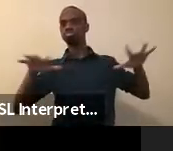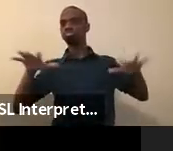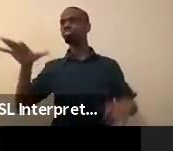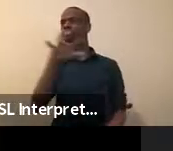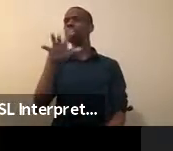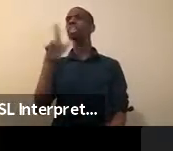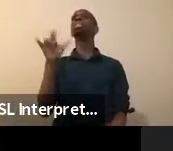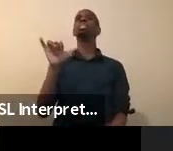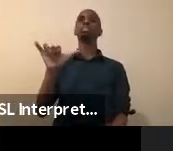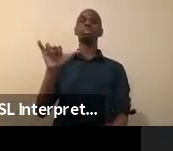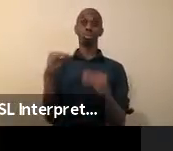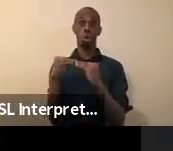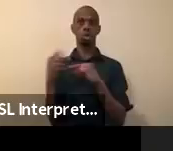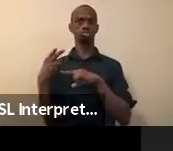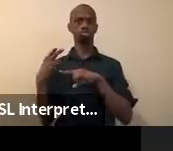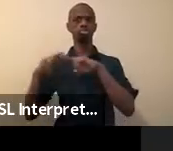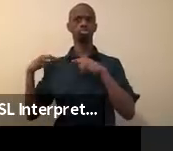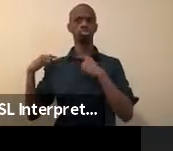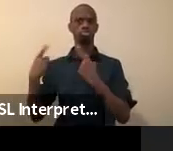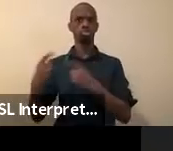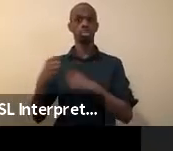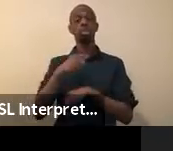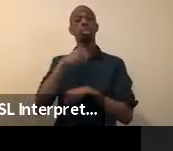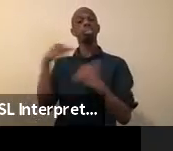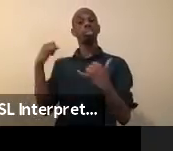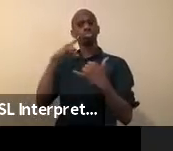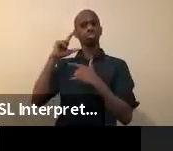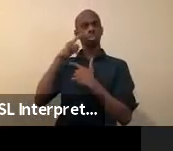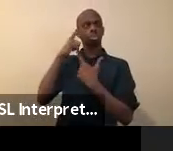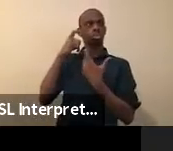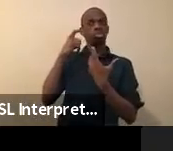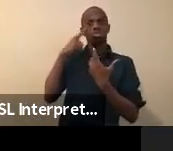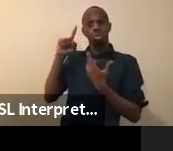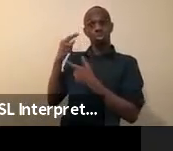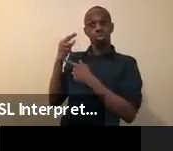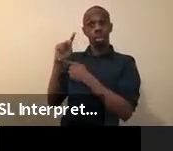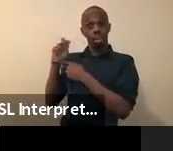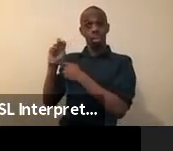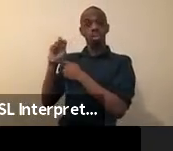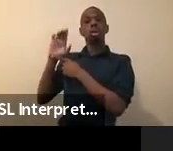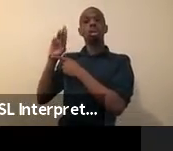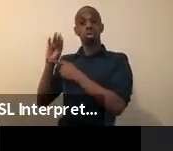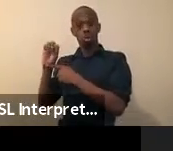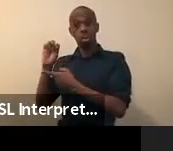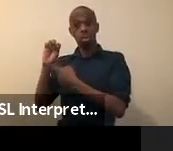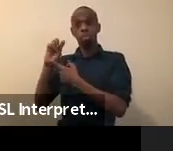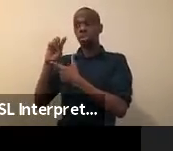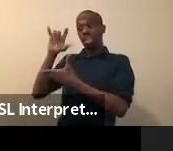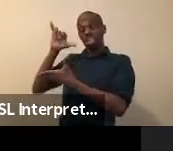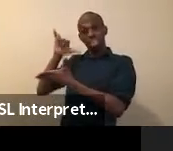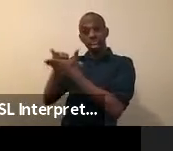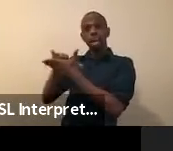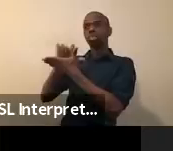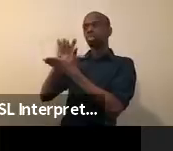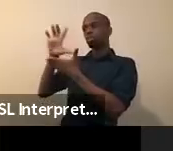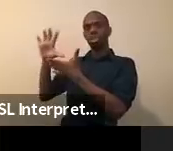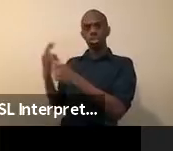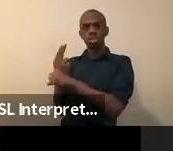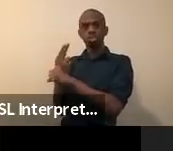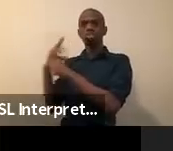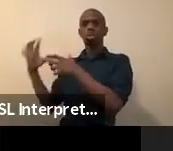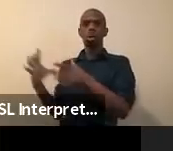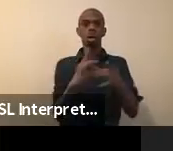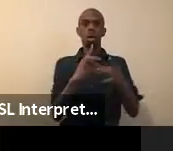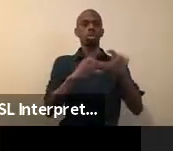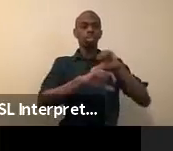about bias incidents, it's shaping a lot of different kind of institutional policies in ways that I don't know if we're always